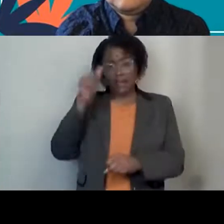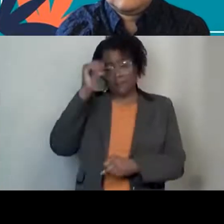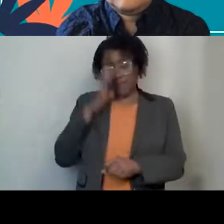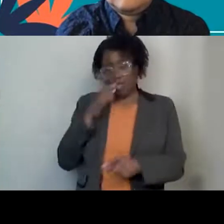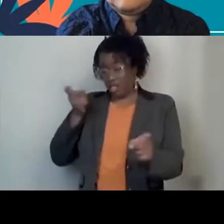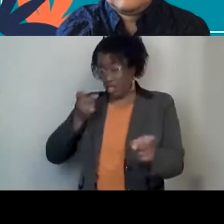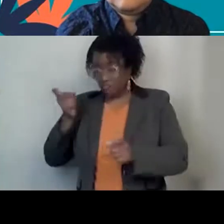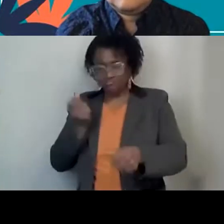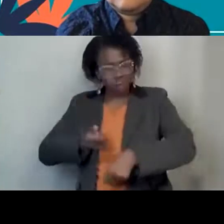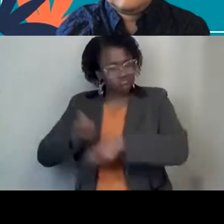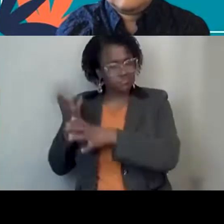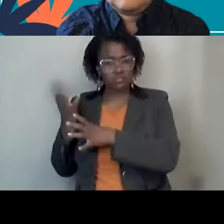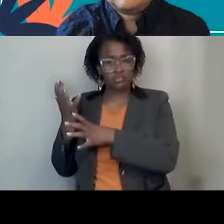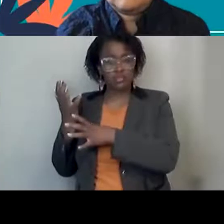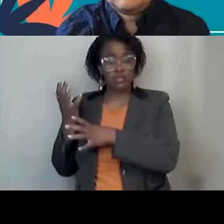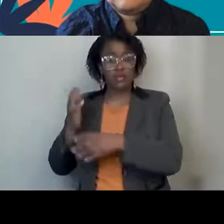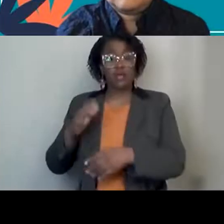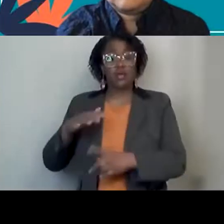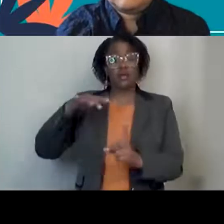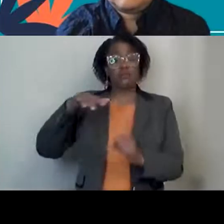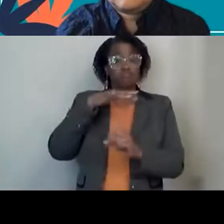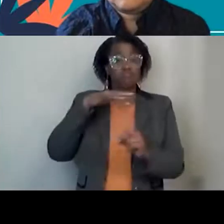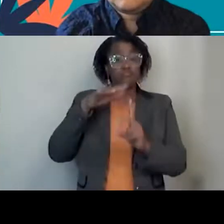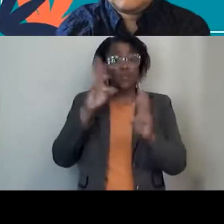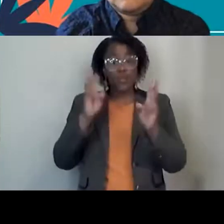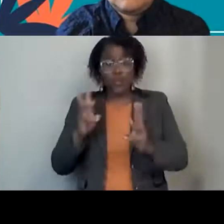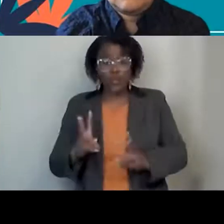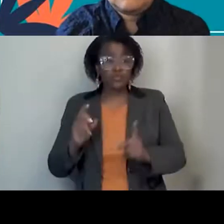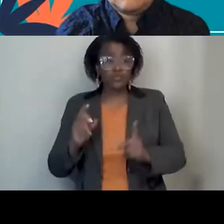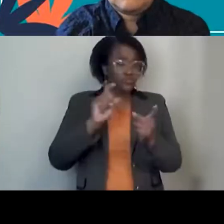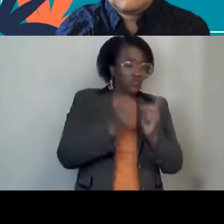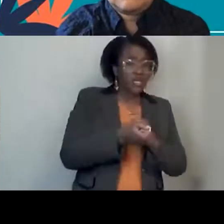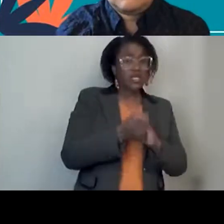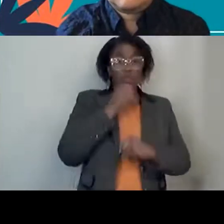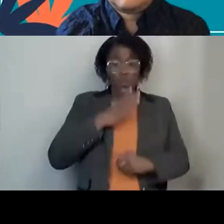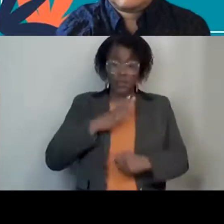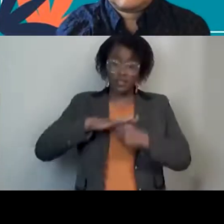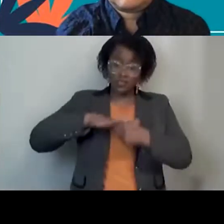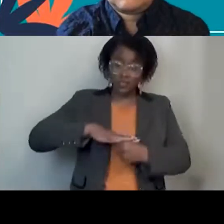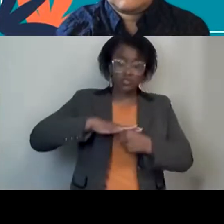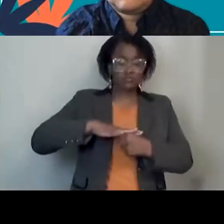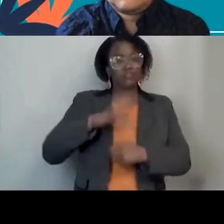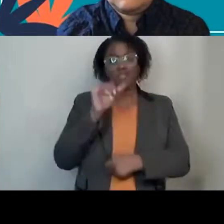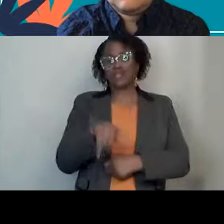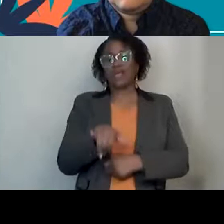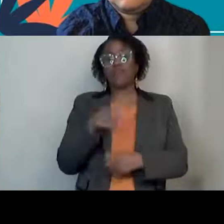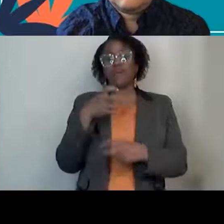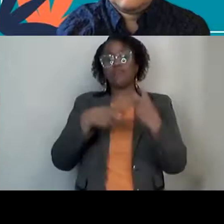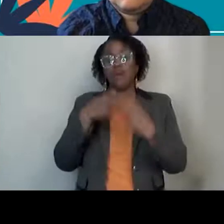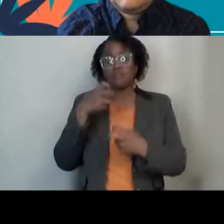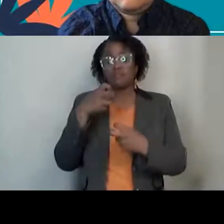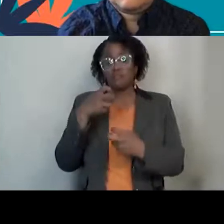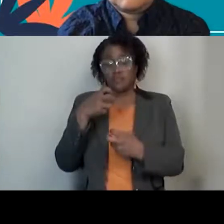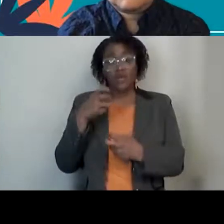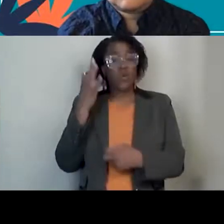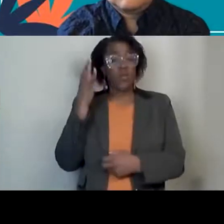system. For us, climate change and women's oppression share the same roots. They are both cultural problems rooted in the value